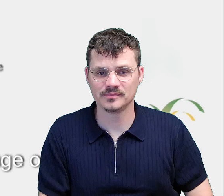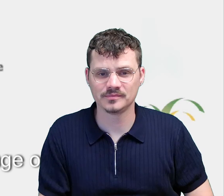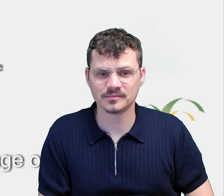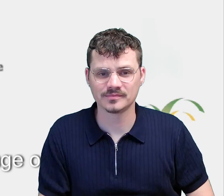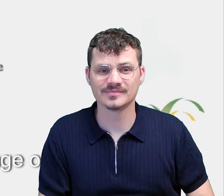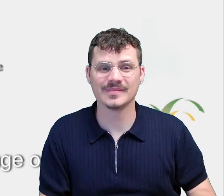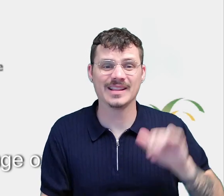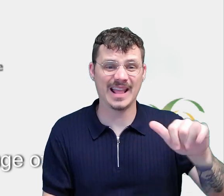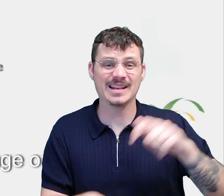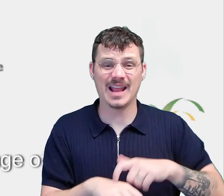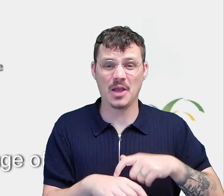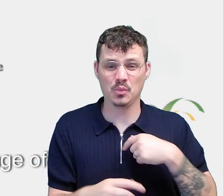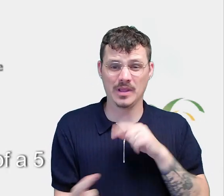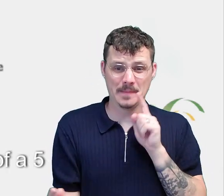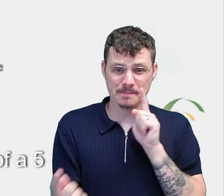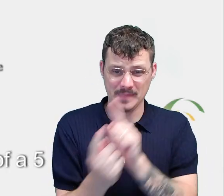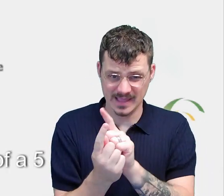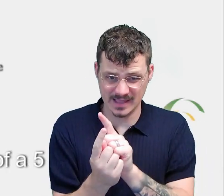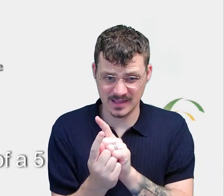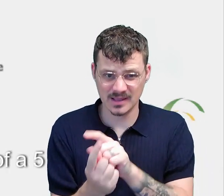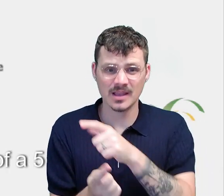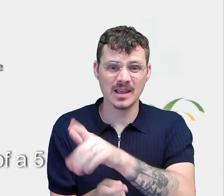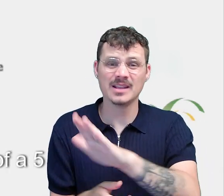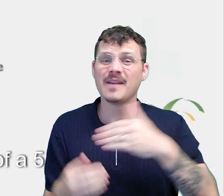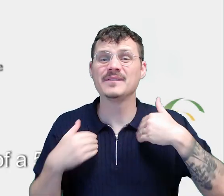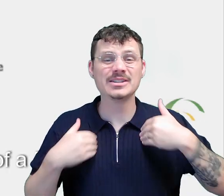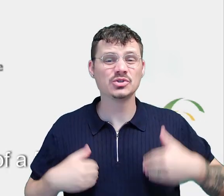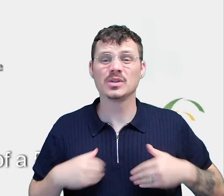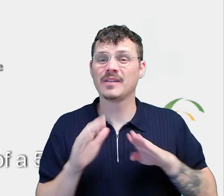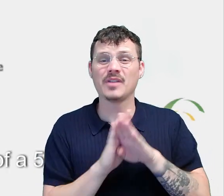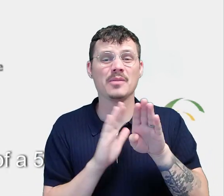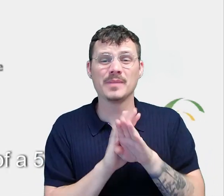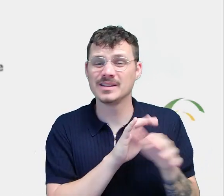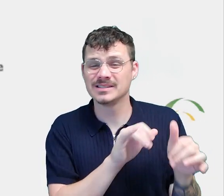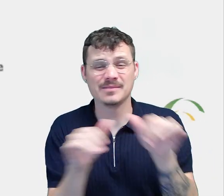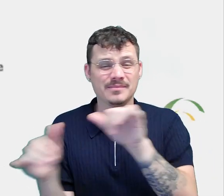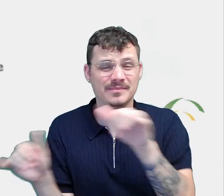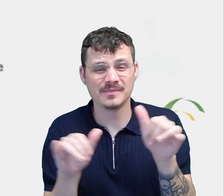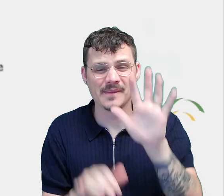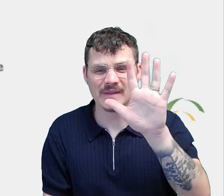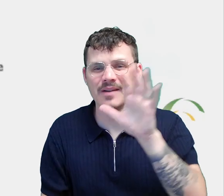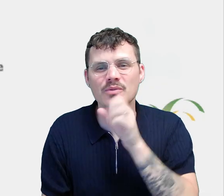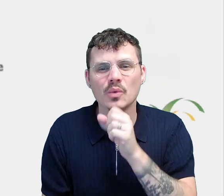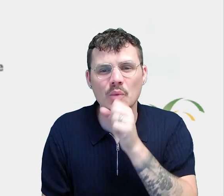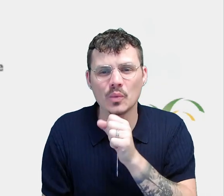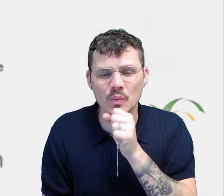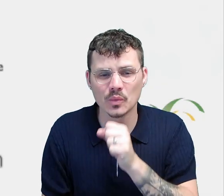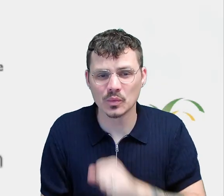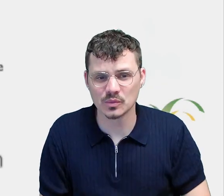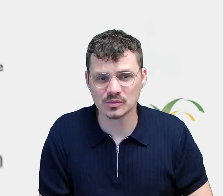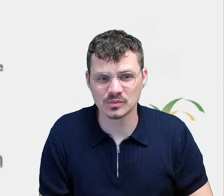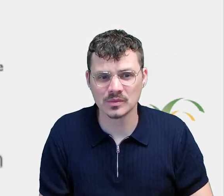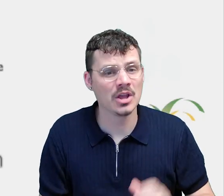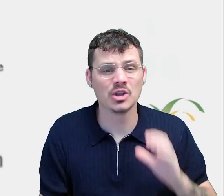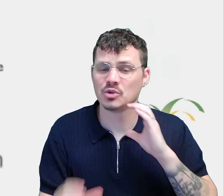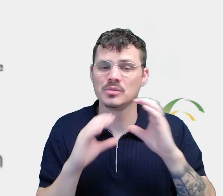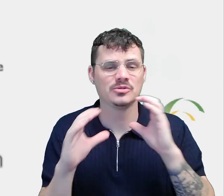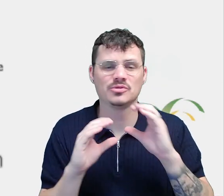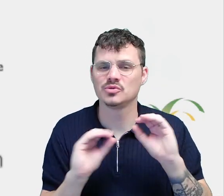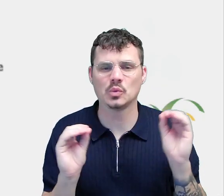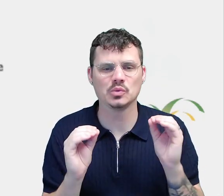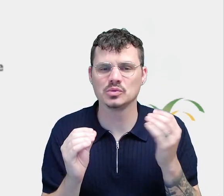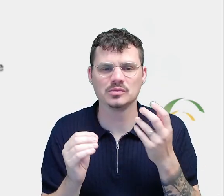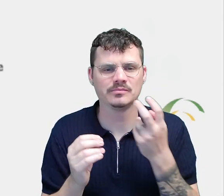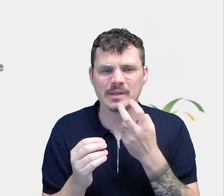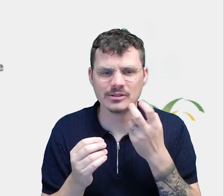At the time when we meet him, at the age of 28, he has the physical development of a 5-year-old. He communicates without